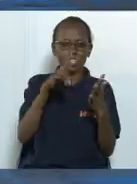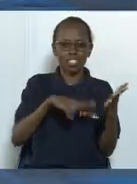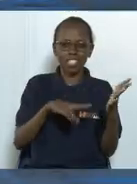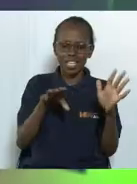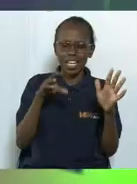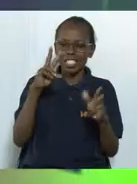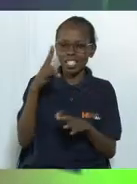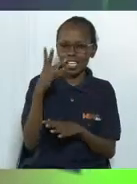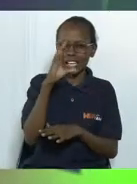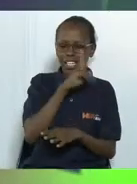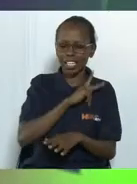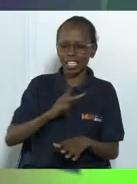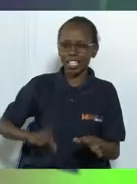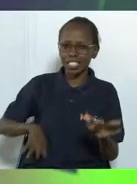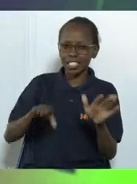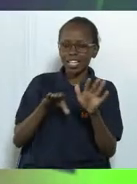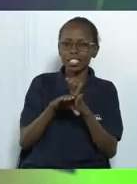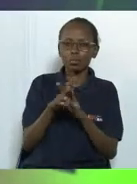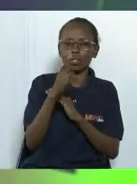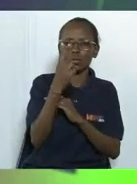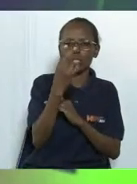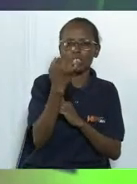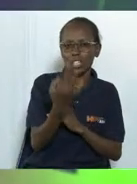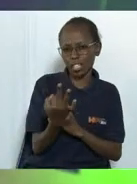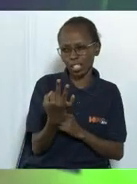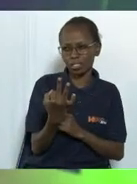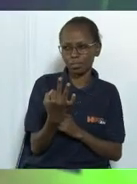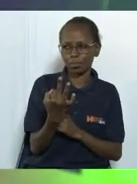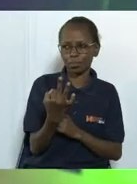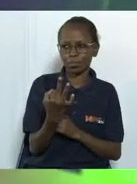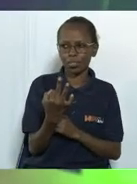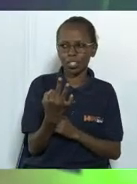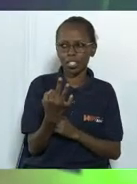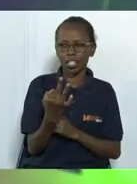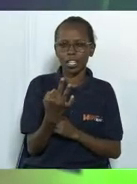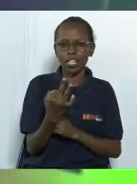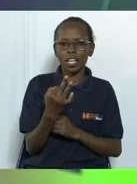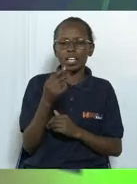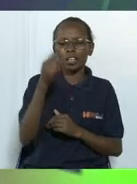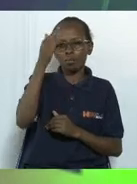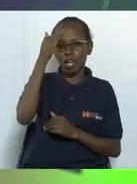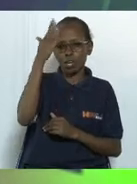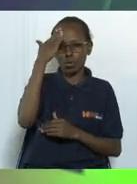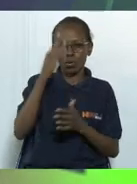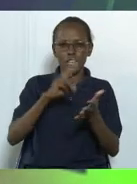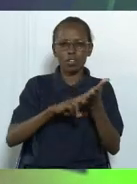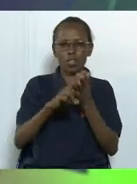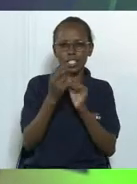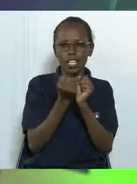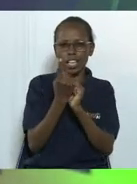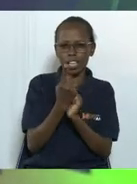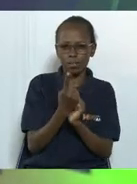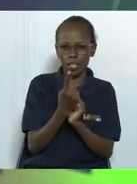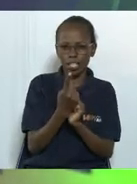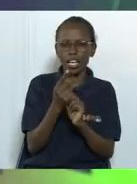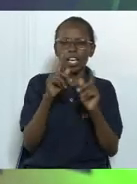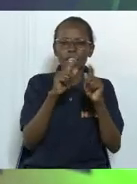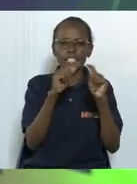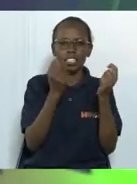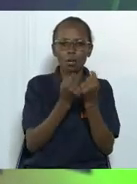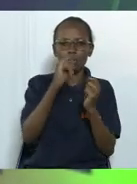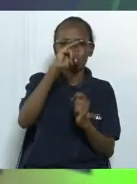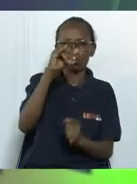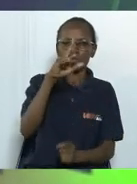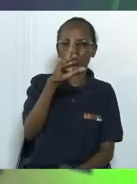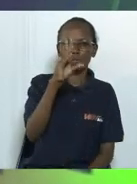23 on the reforms by King Josiah. And I noticed in verse 11 that the tribe of Judah